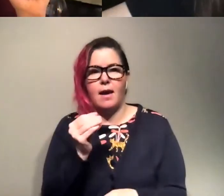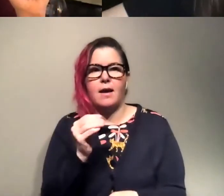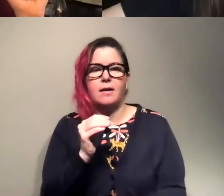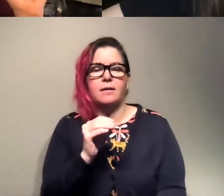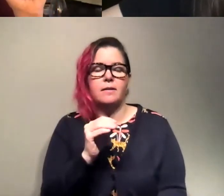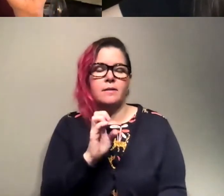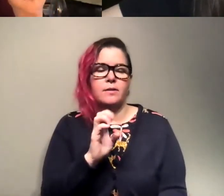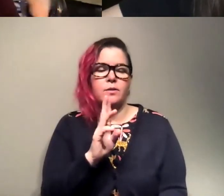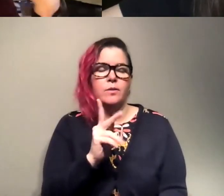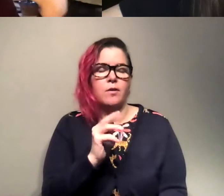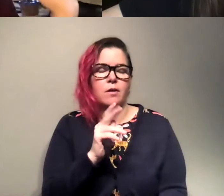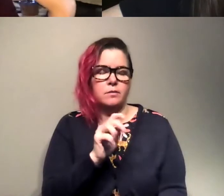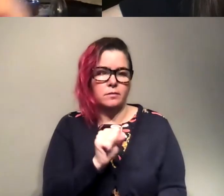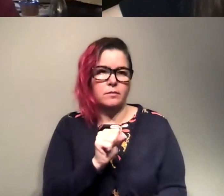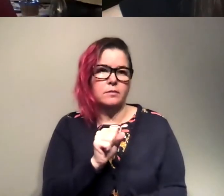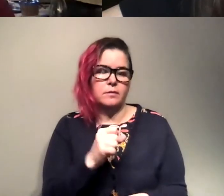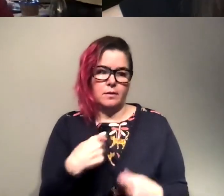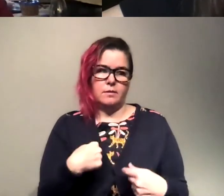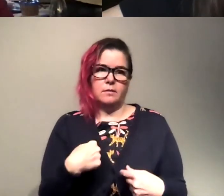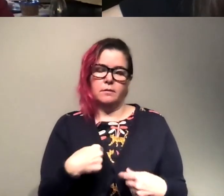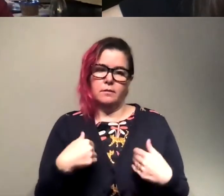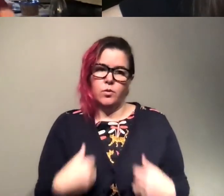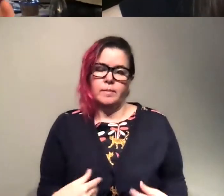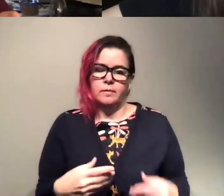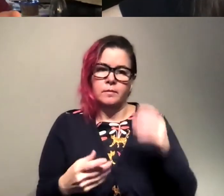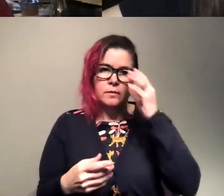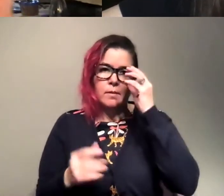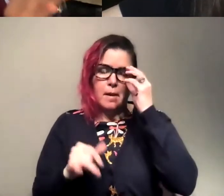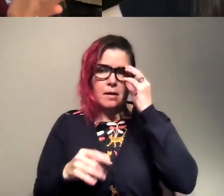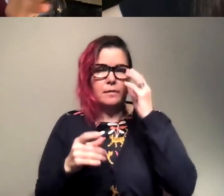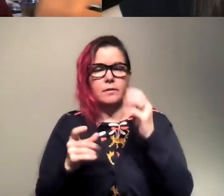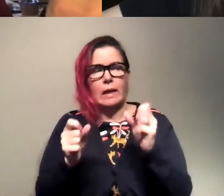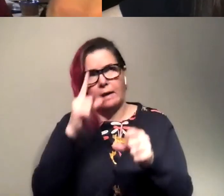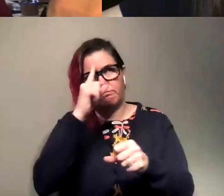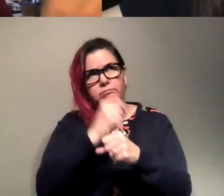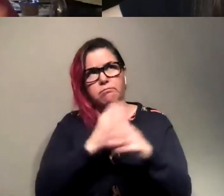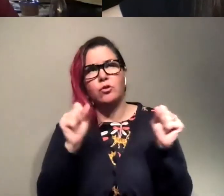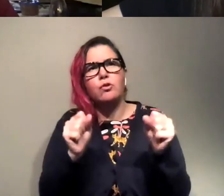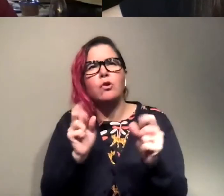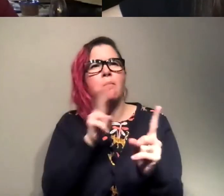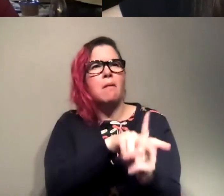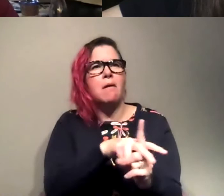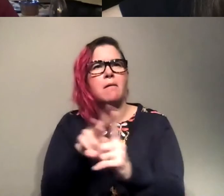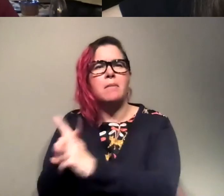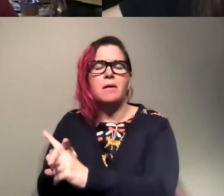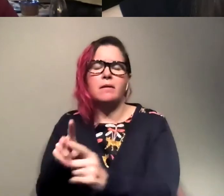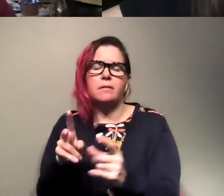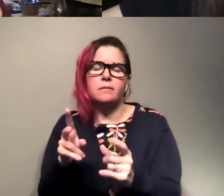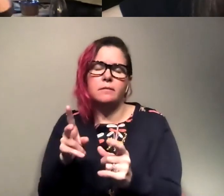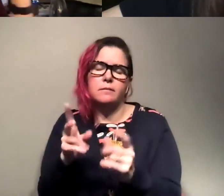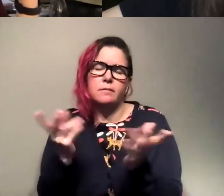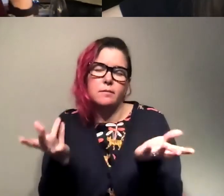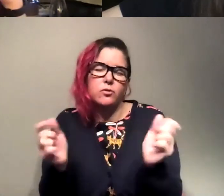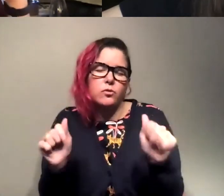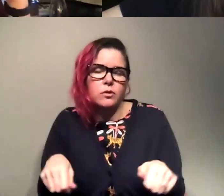eukaryotes, which we are. And so because of that, you can imagine that they could have applications in this at the right,